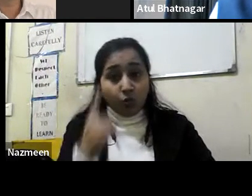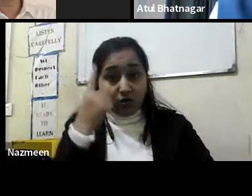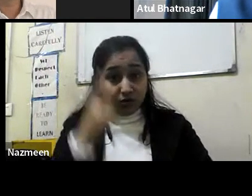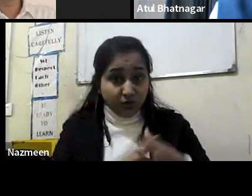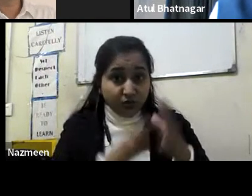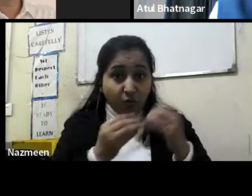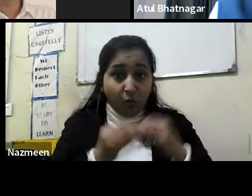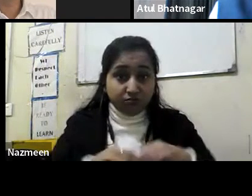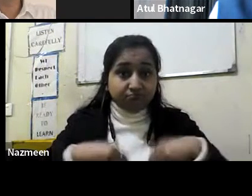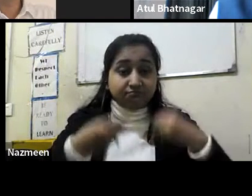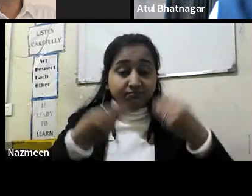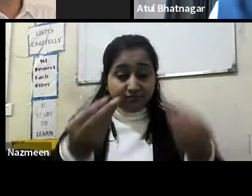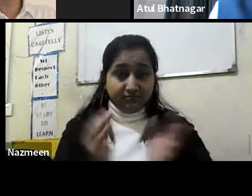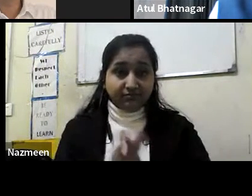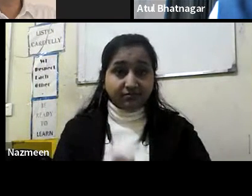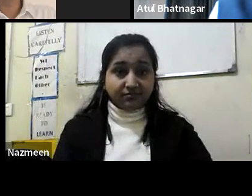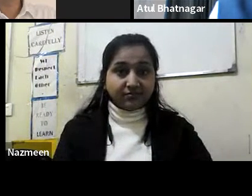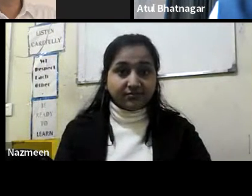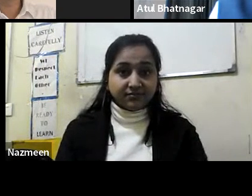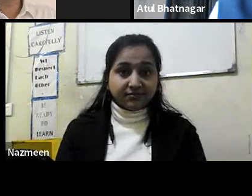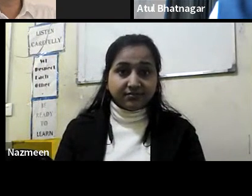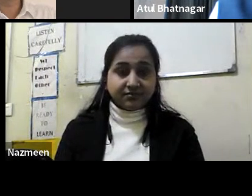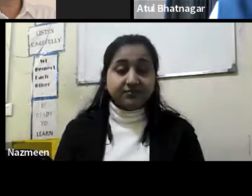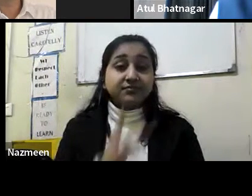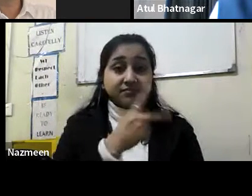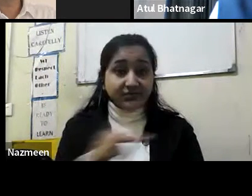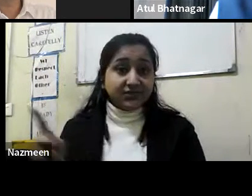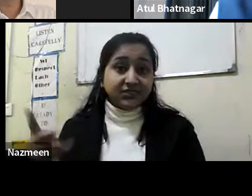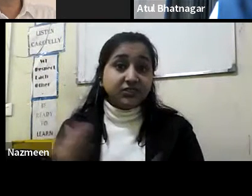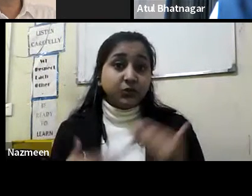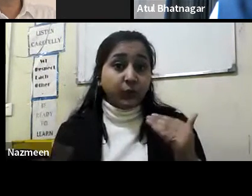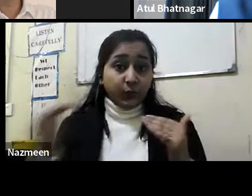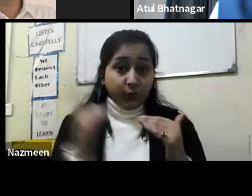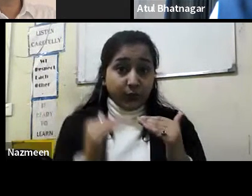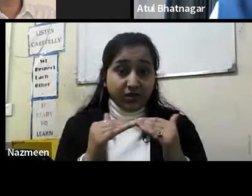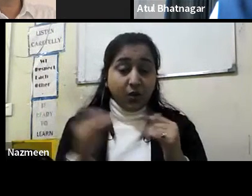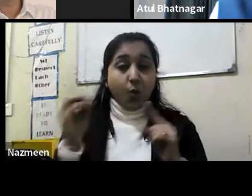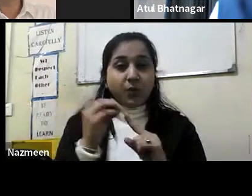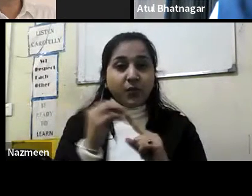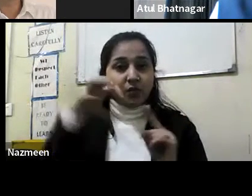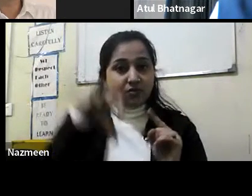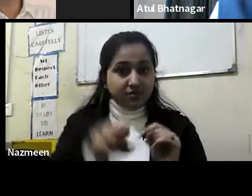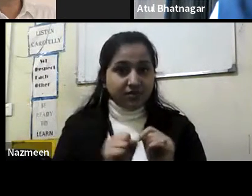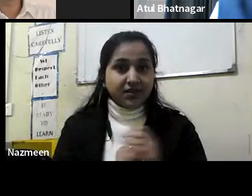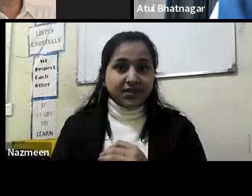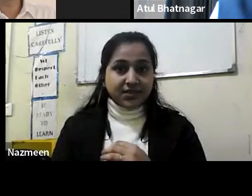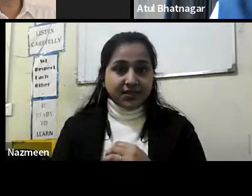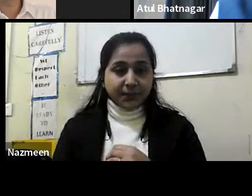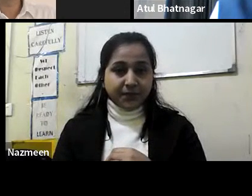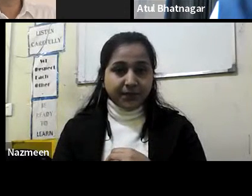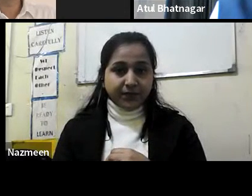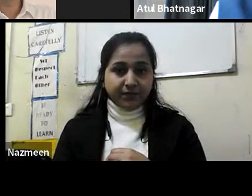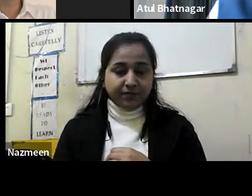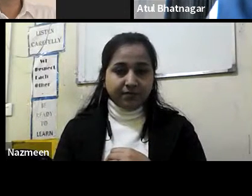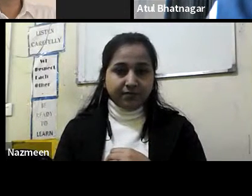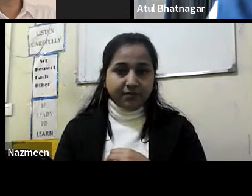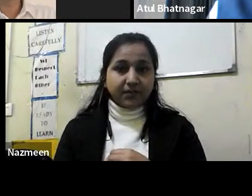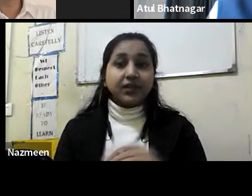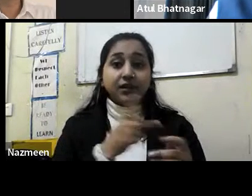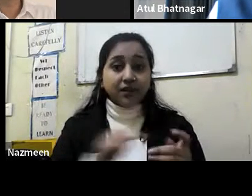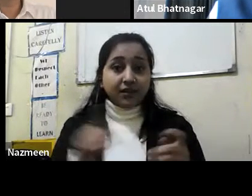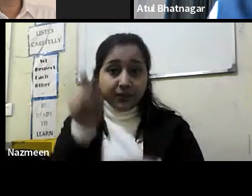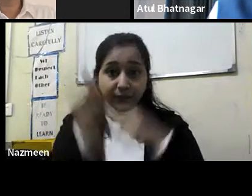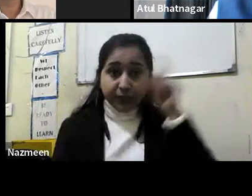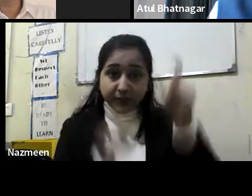actually to prevent it in the first place, to provide that equal opportunity to everyone. Now that, of course, that there are people like who